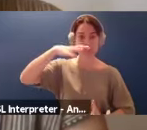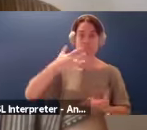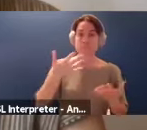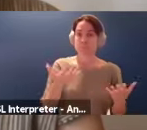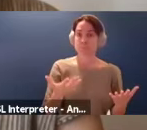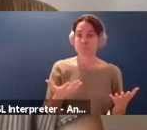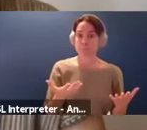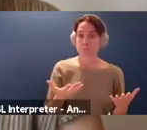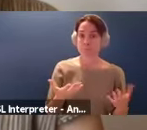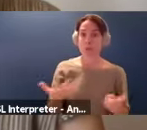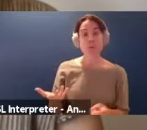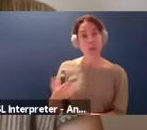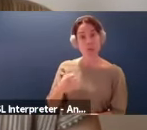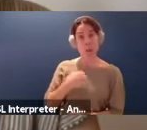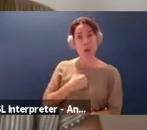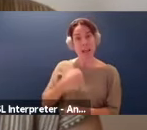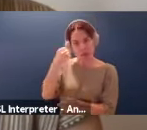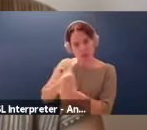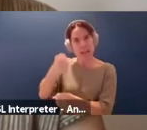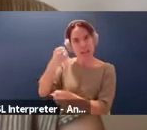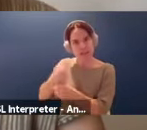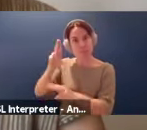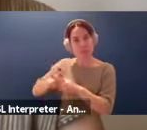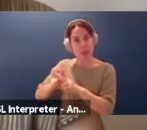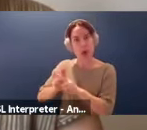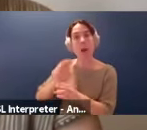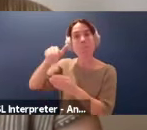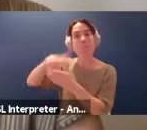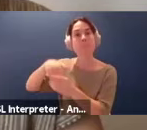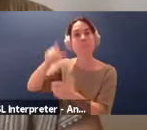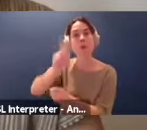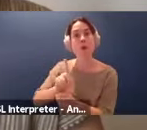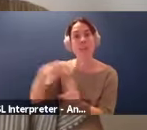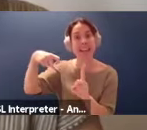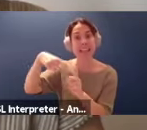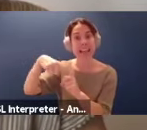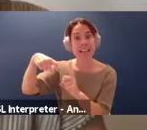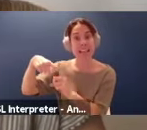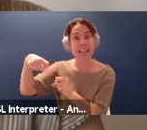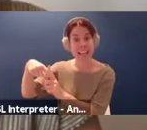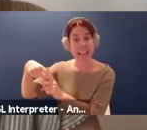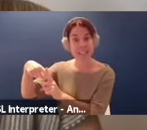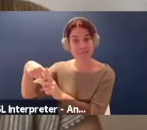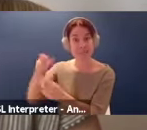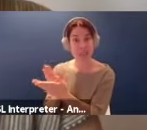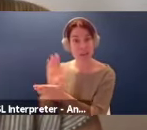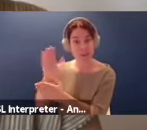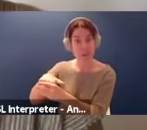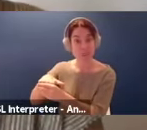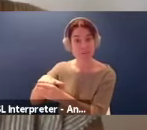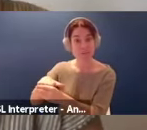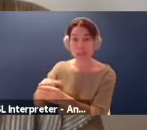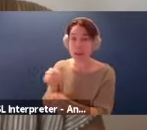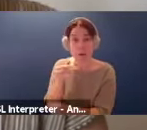member of the kukla my great grandfather was a member of the kuklax clan and there's um there's probably more my people arrived 10 years